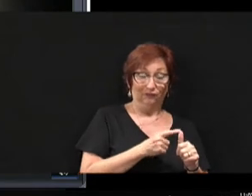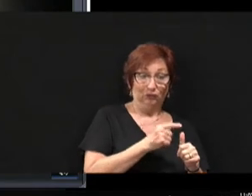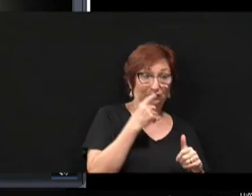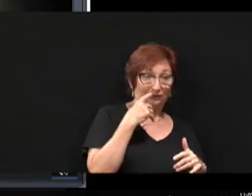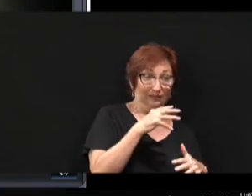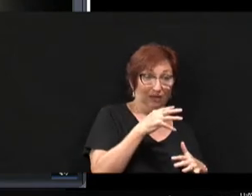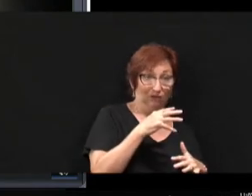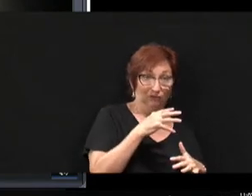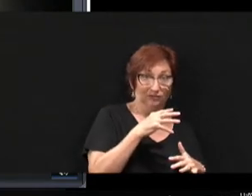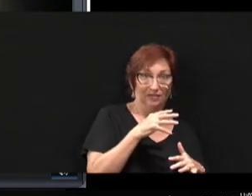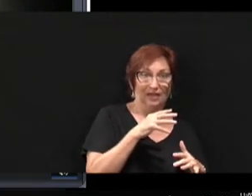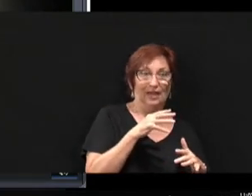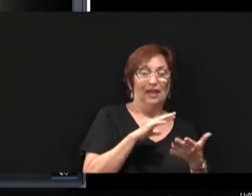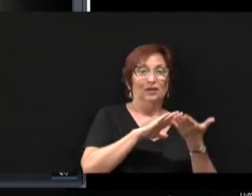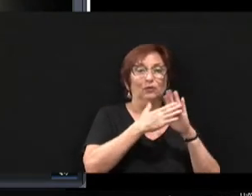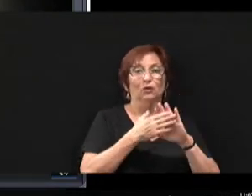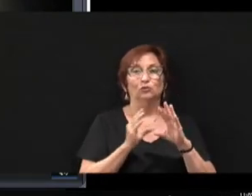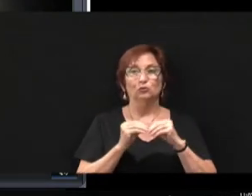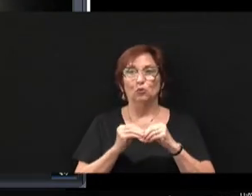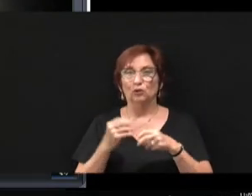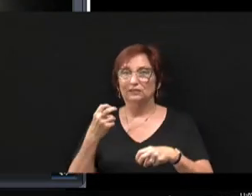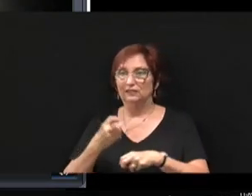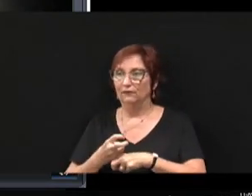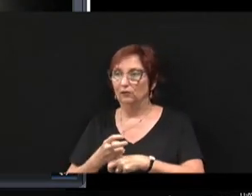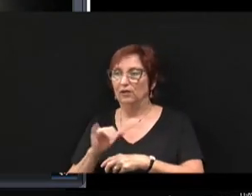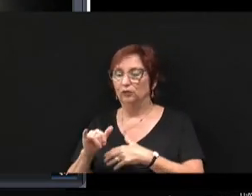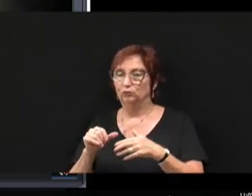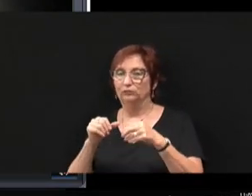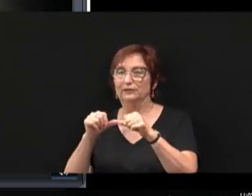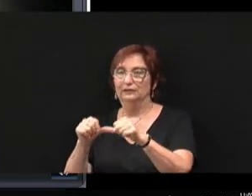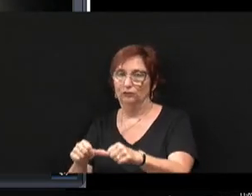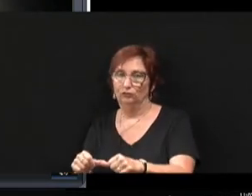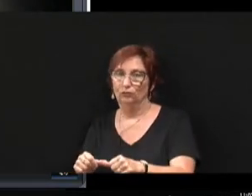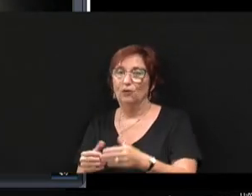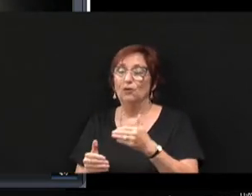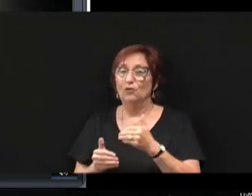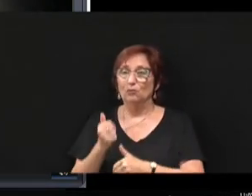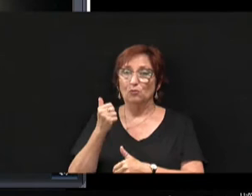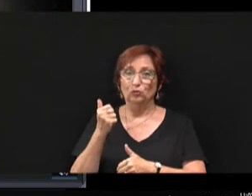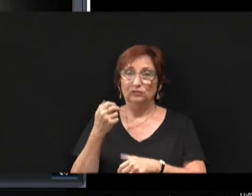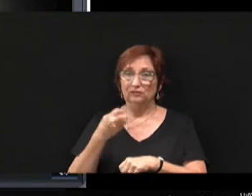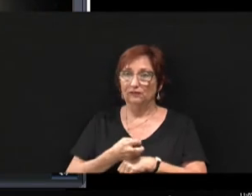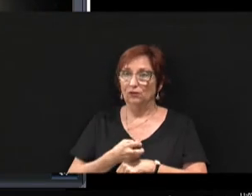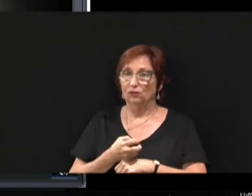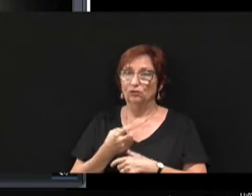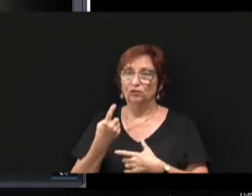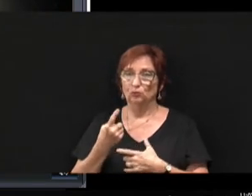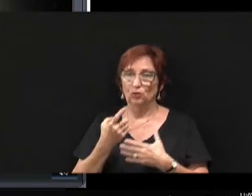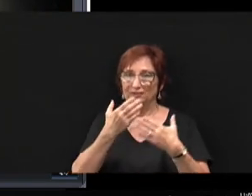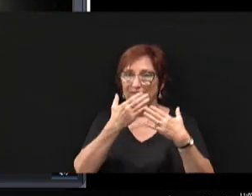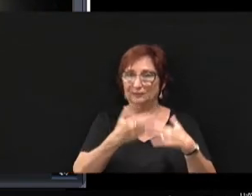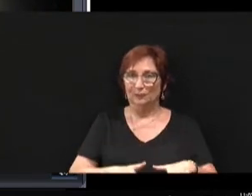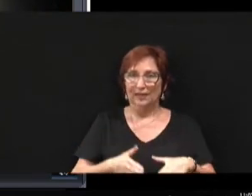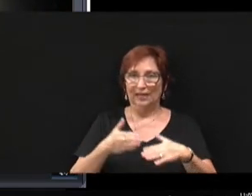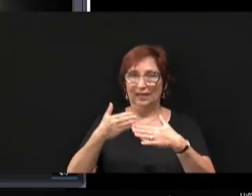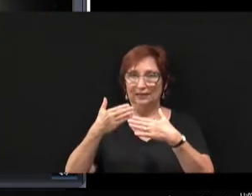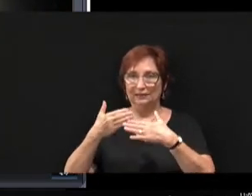more difficult as you go along. The most difficult is probably splitting blends. I don't know if they even have splitting blends